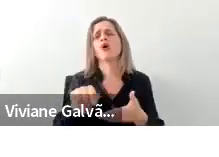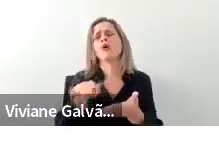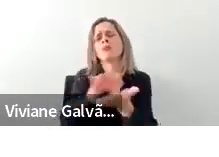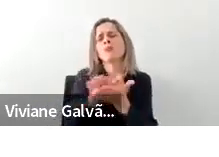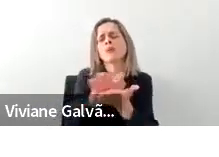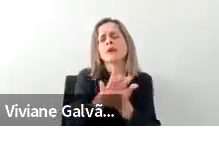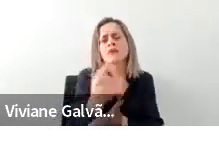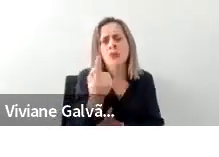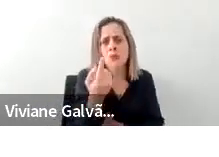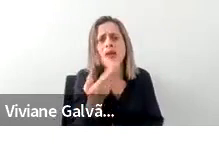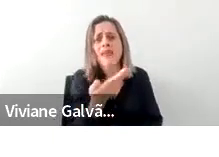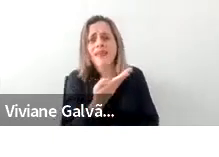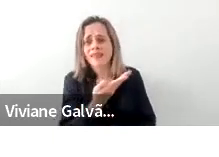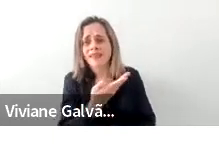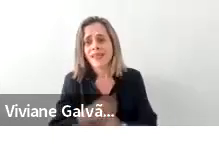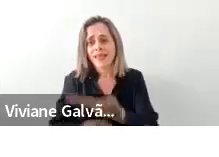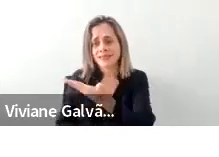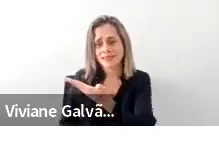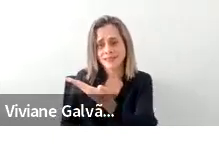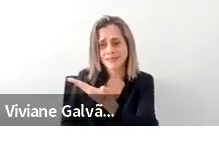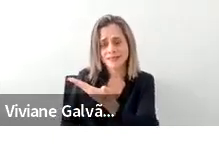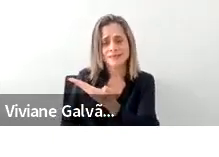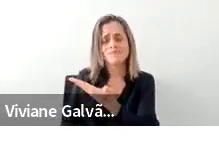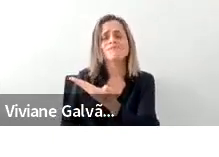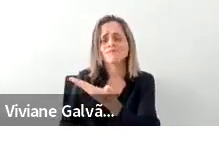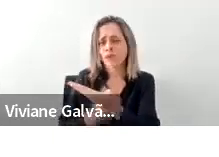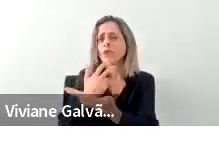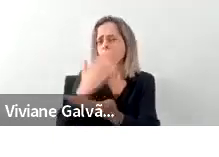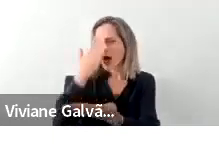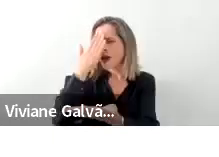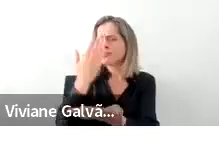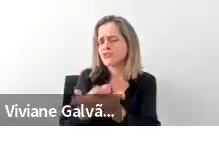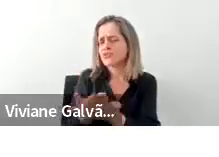it's so interesting and so insightful.